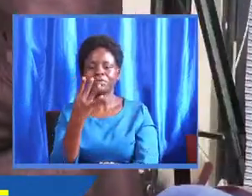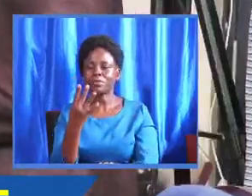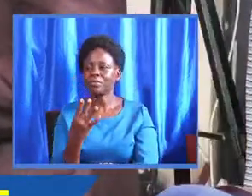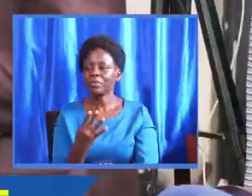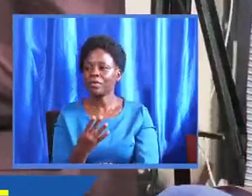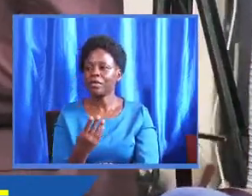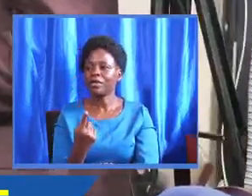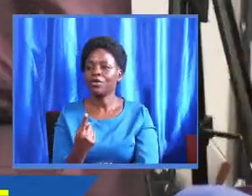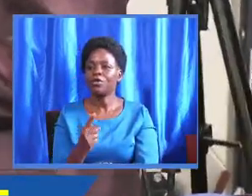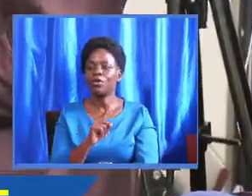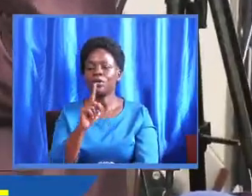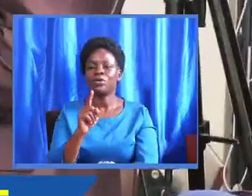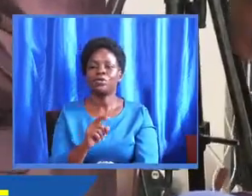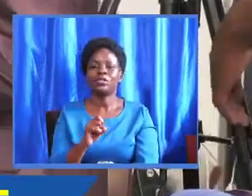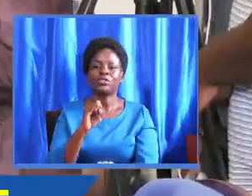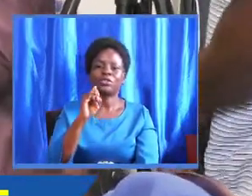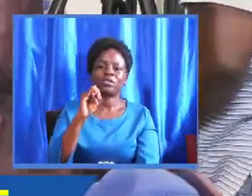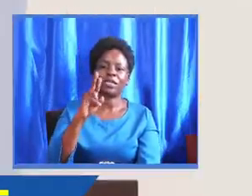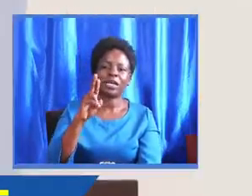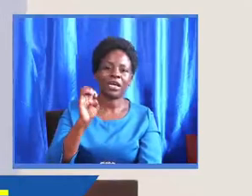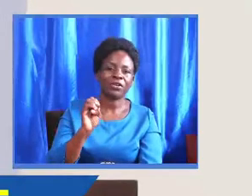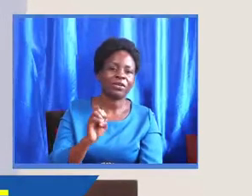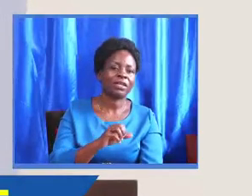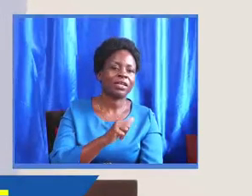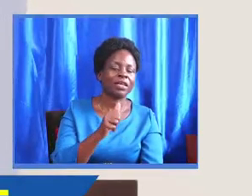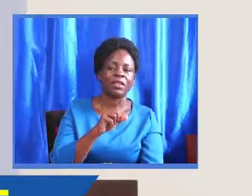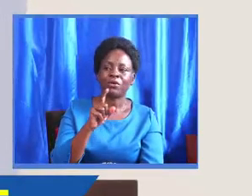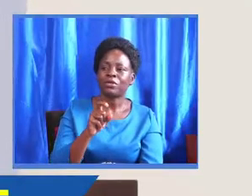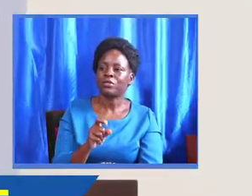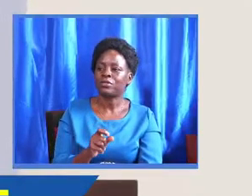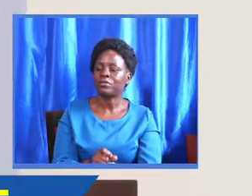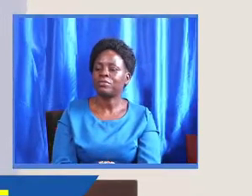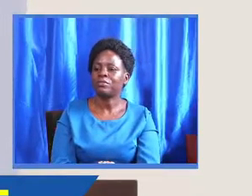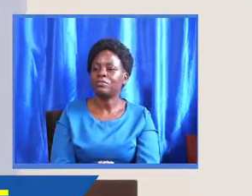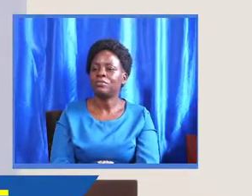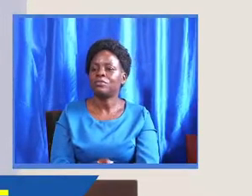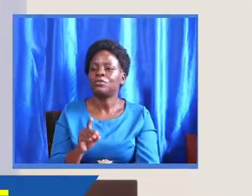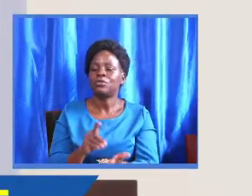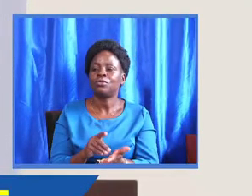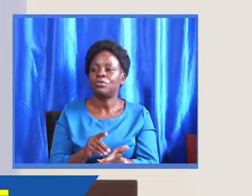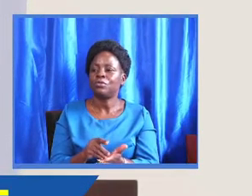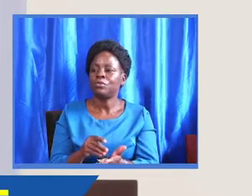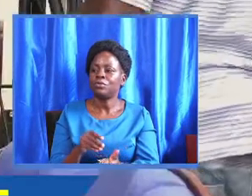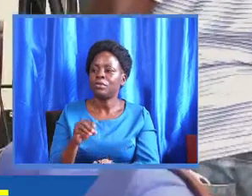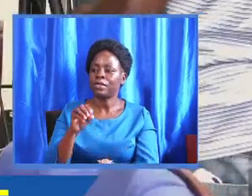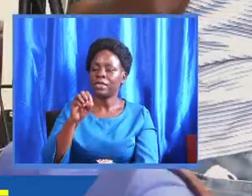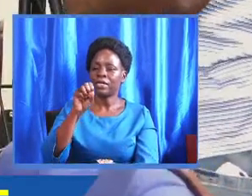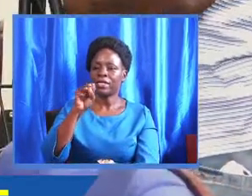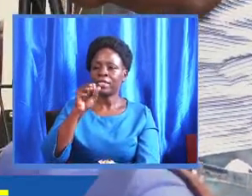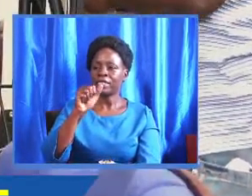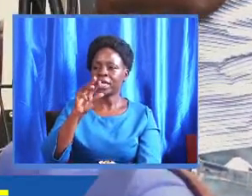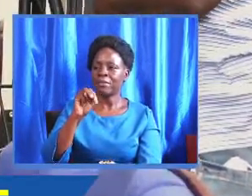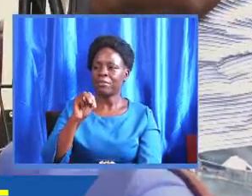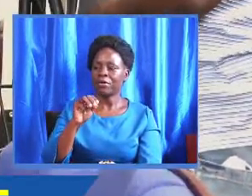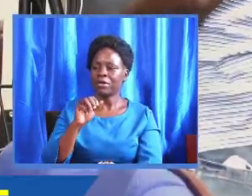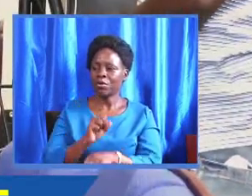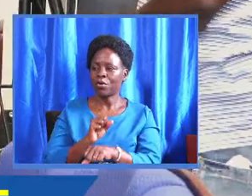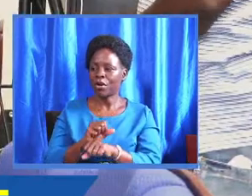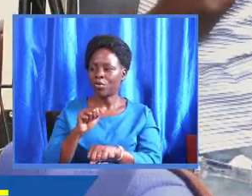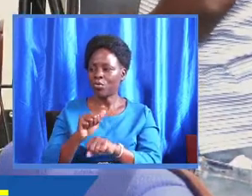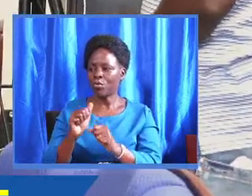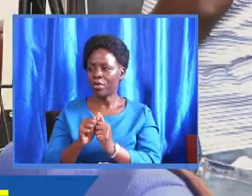So one question goes to Irene, the next to Doctor. Anyone else? I'm Samuel Mwesigwa. I work with Baba